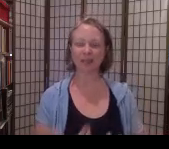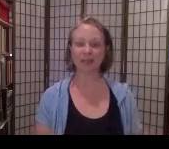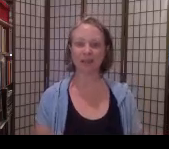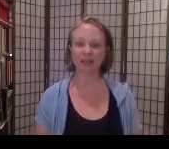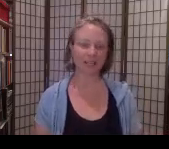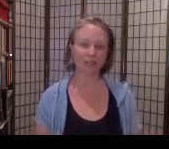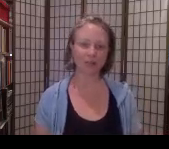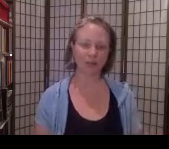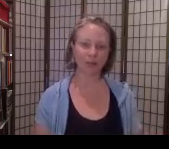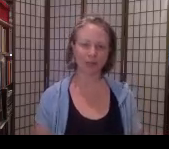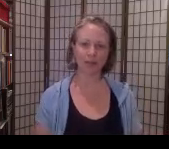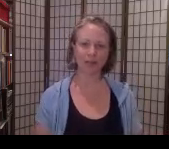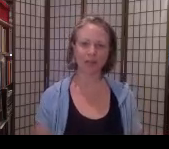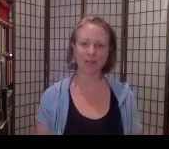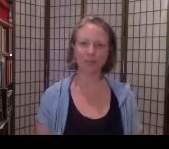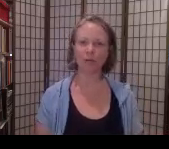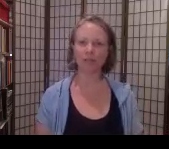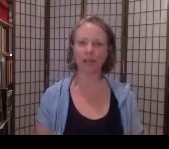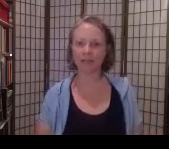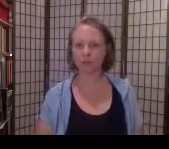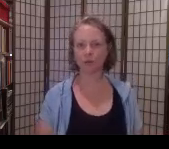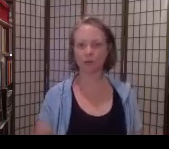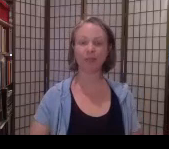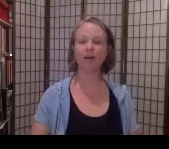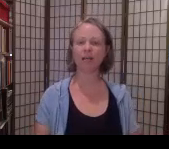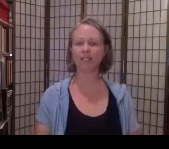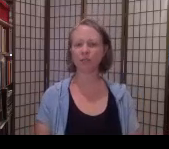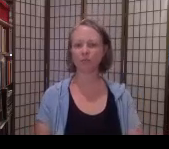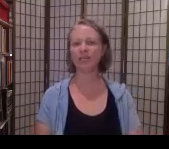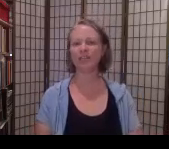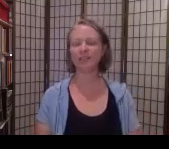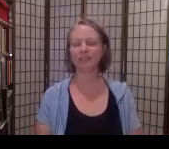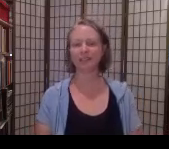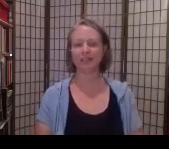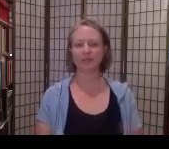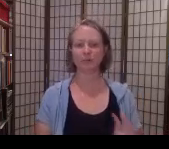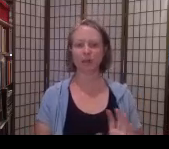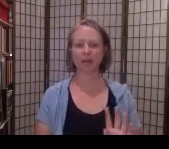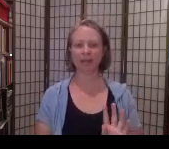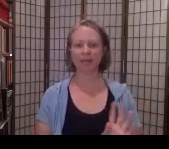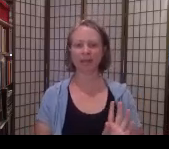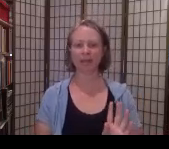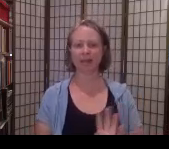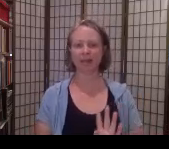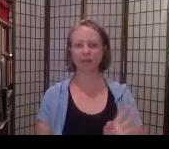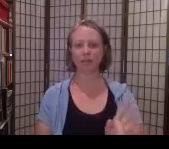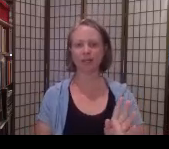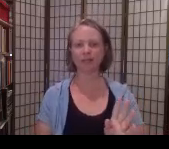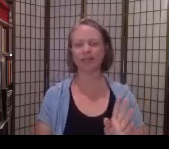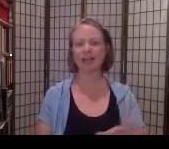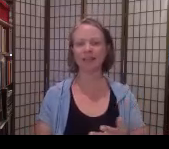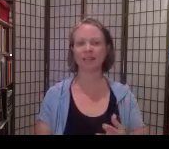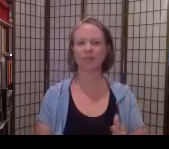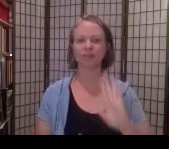somebody like a human who's maybe a little bit more enlightened will come along and tune in. There's a way then that the